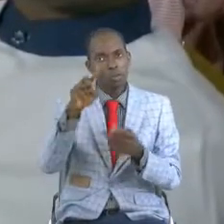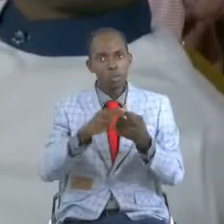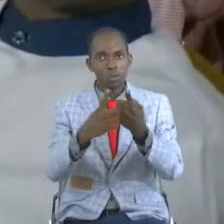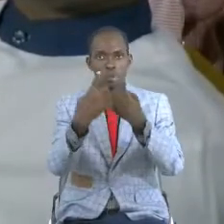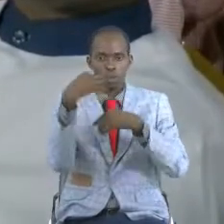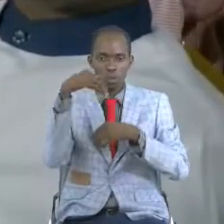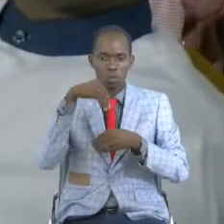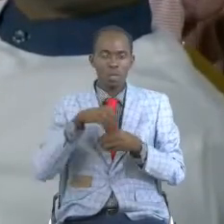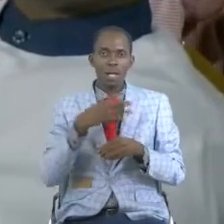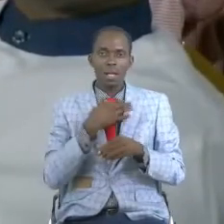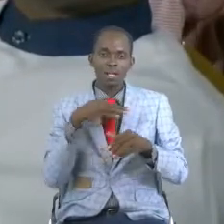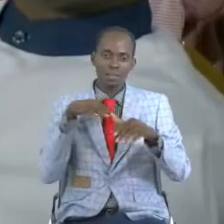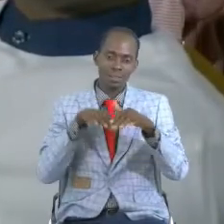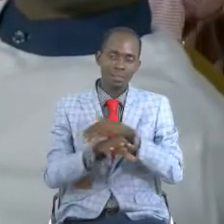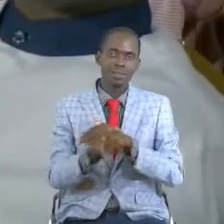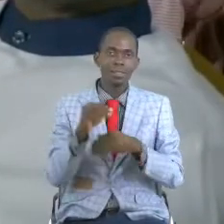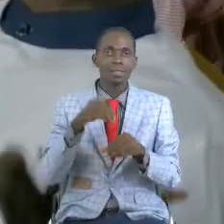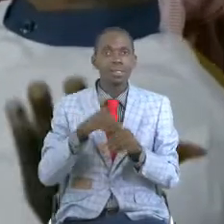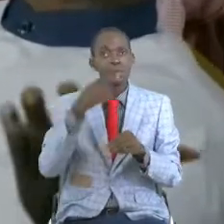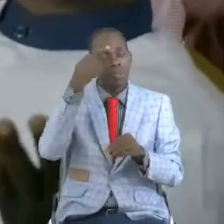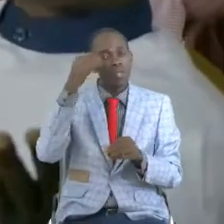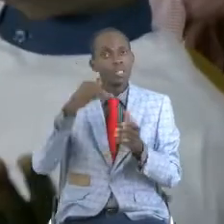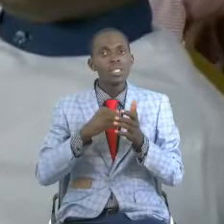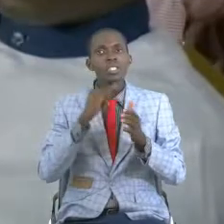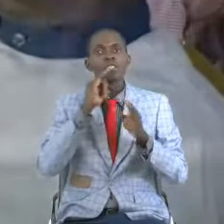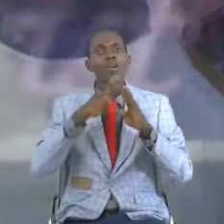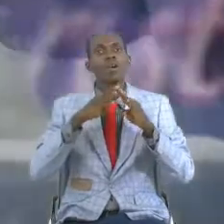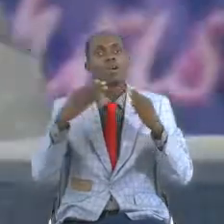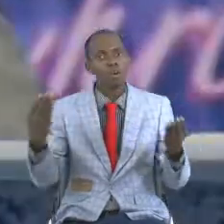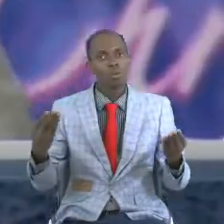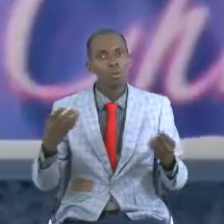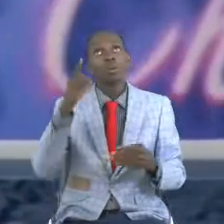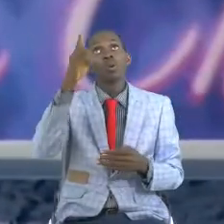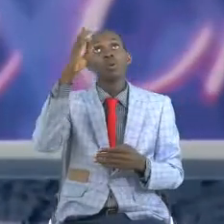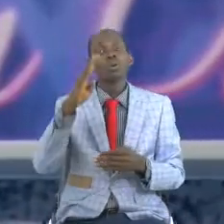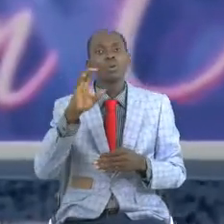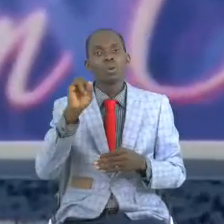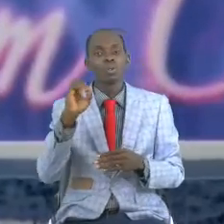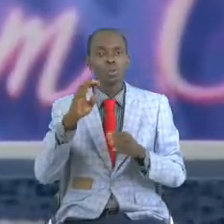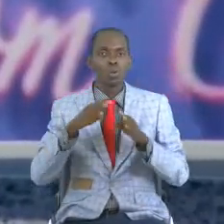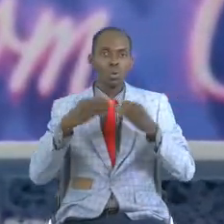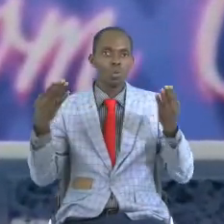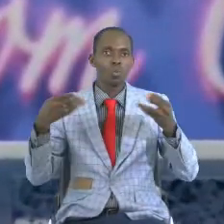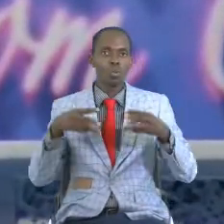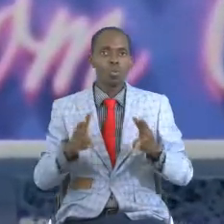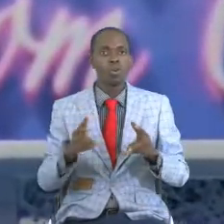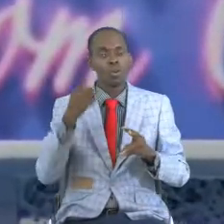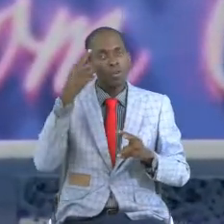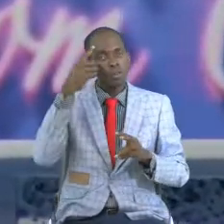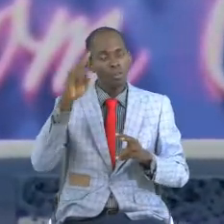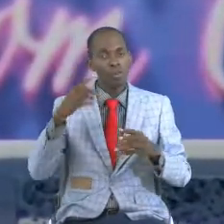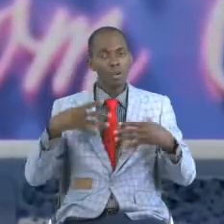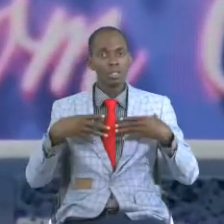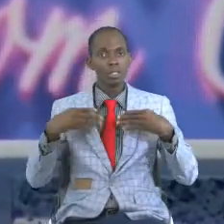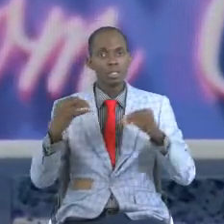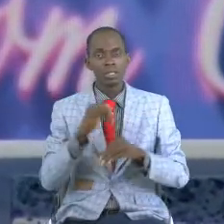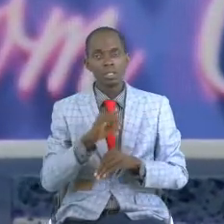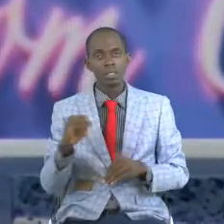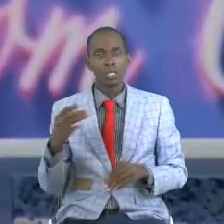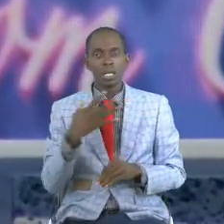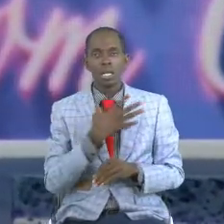in, because it is open. God's open way to healing and